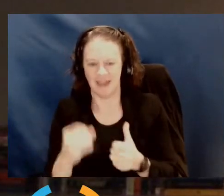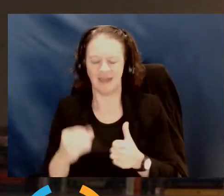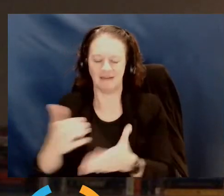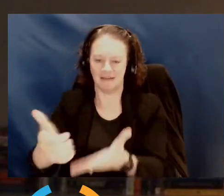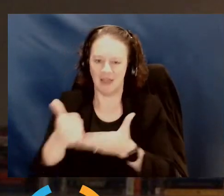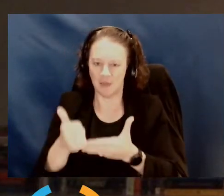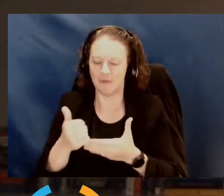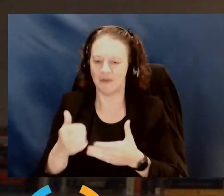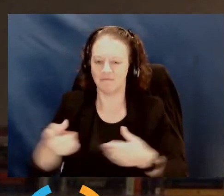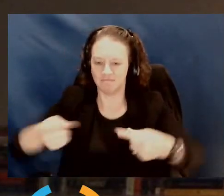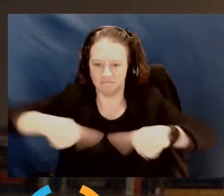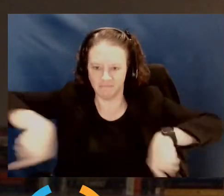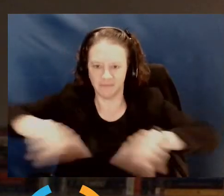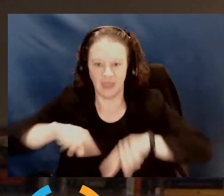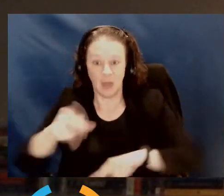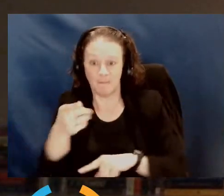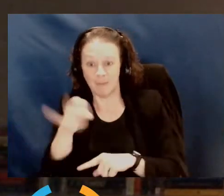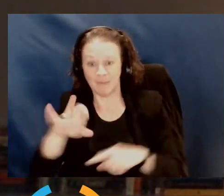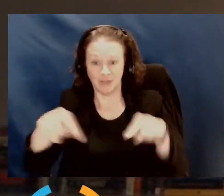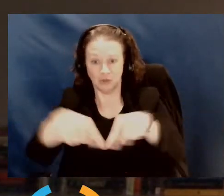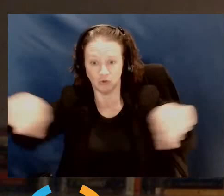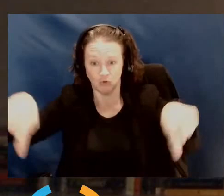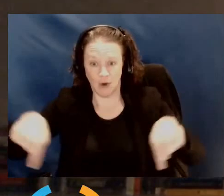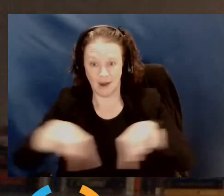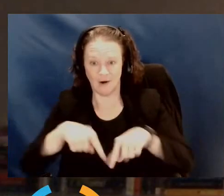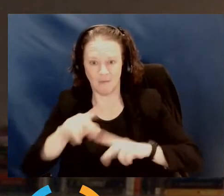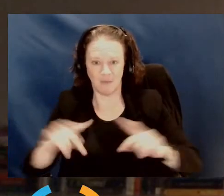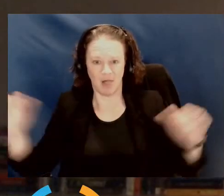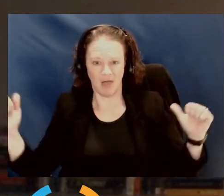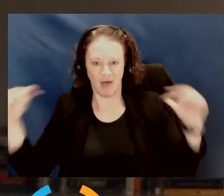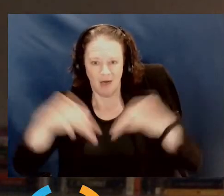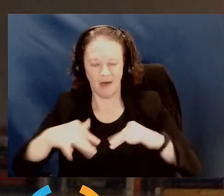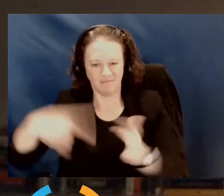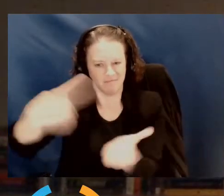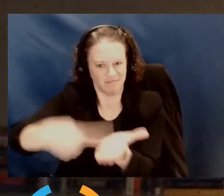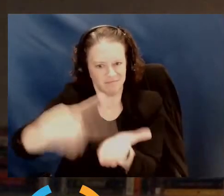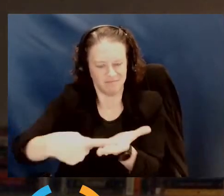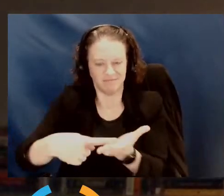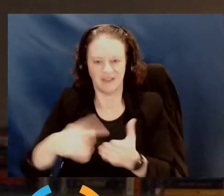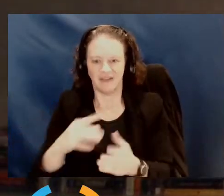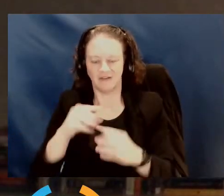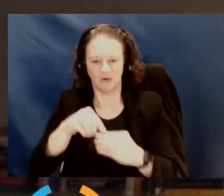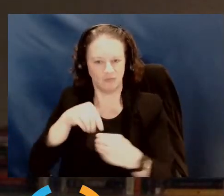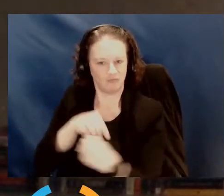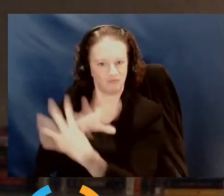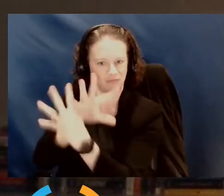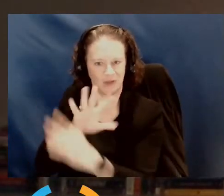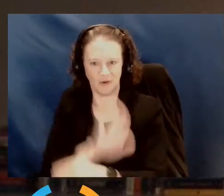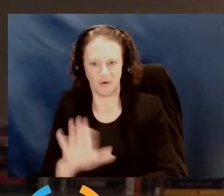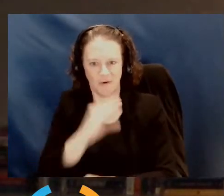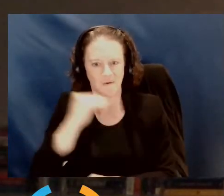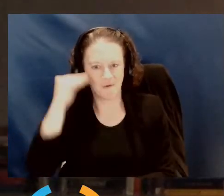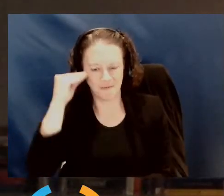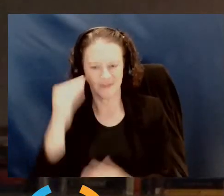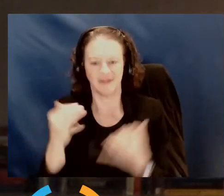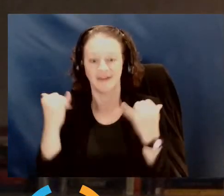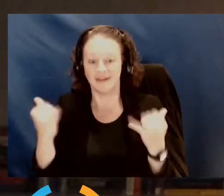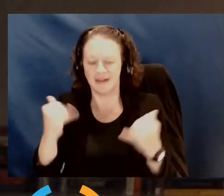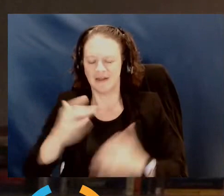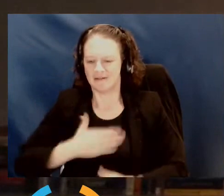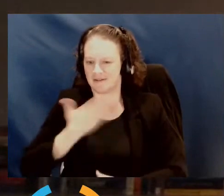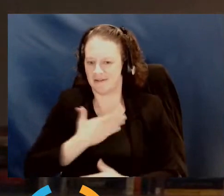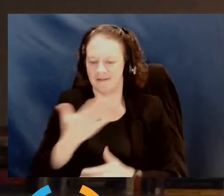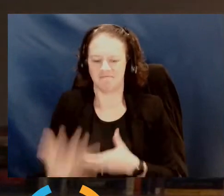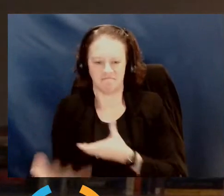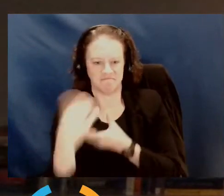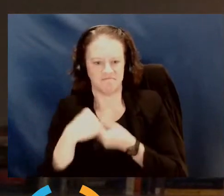square live to your homes. It is now my pleasure to welcome John Schrog, Executive Director at the Pamplin